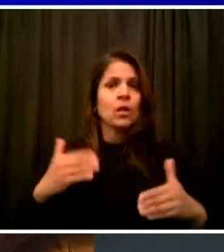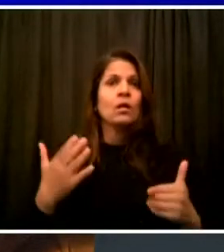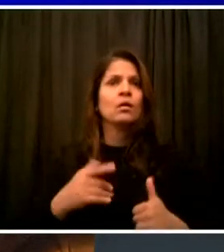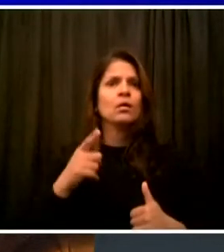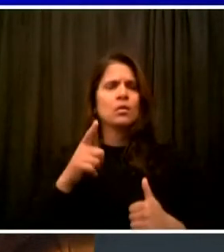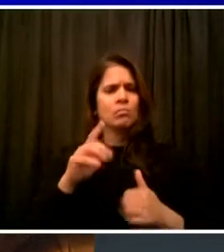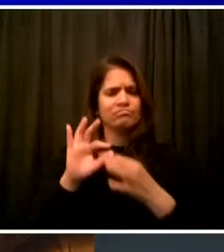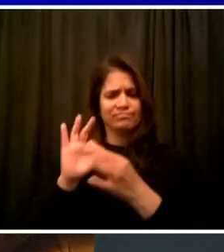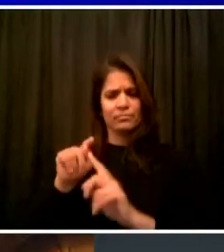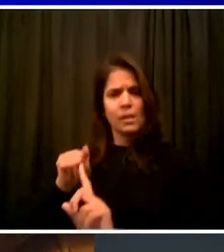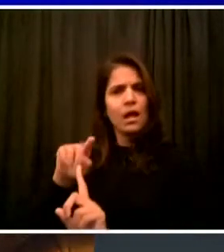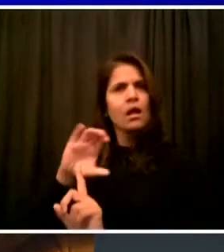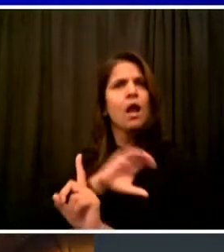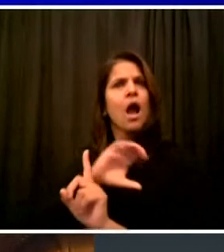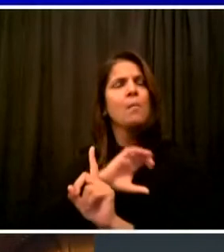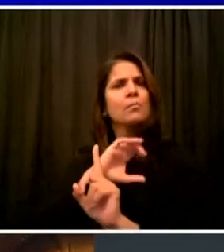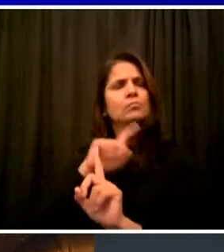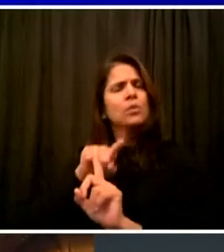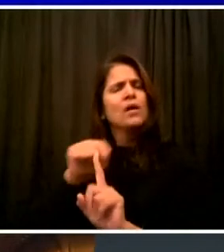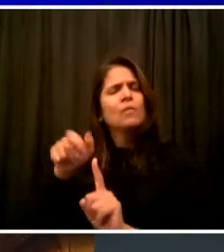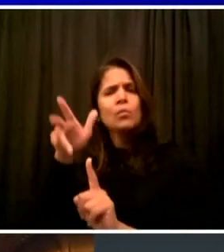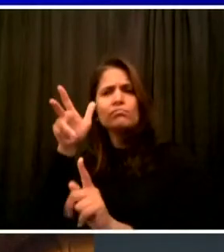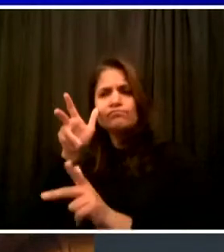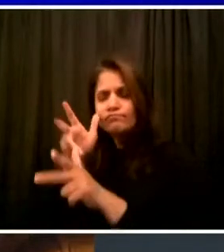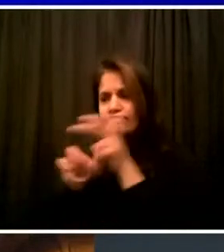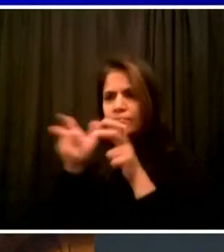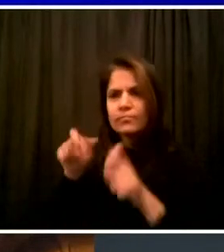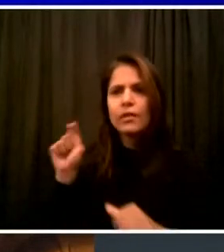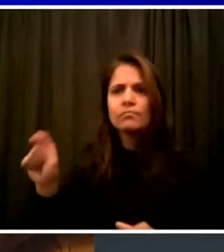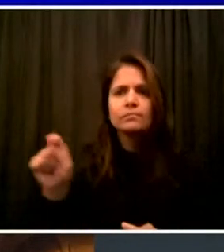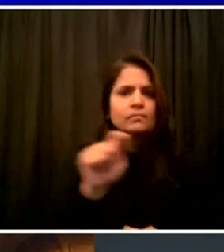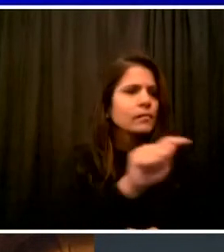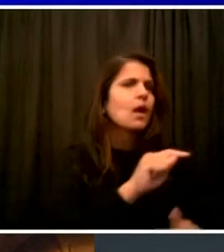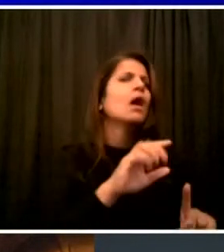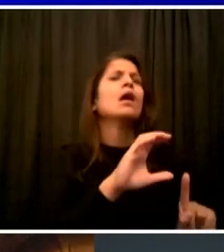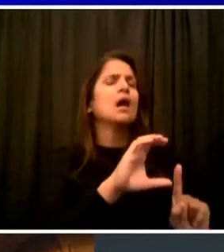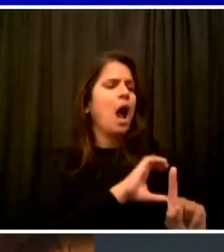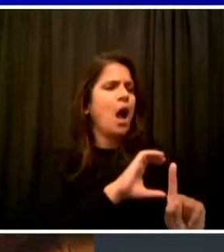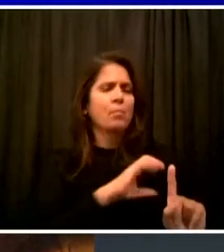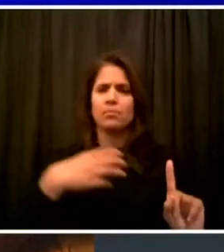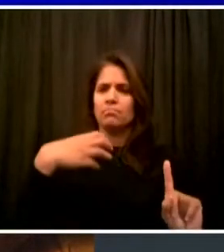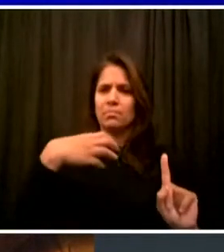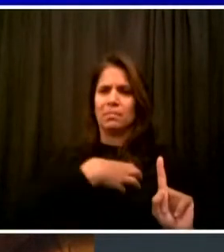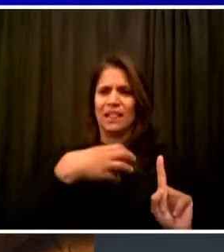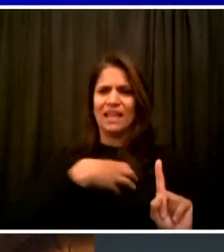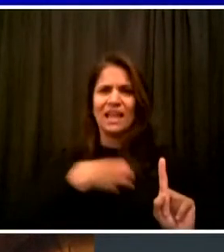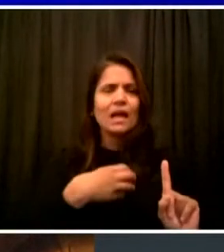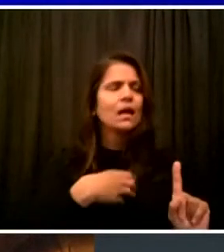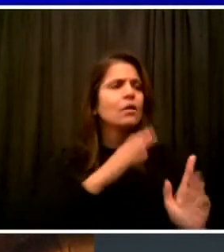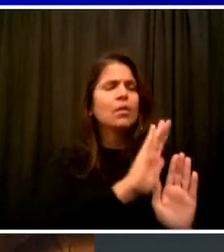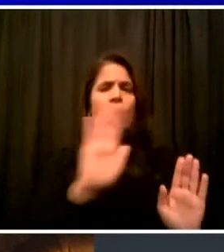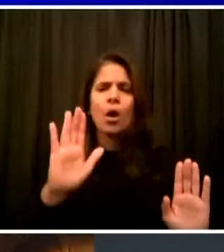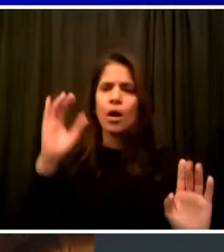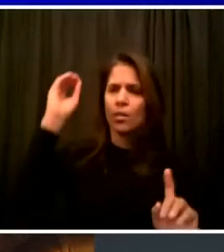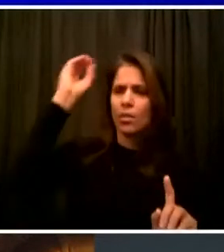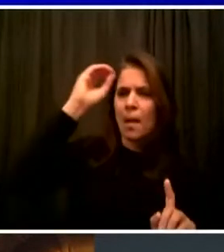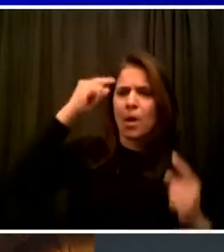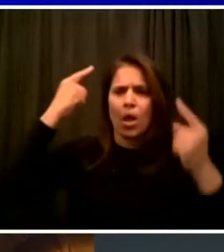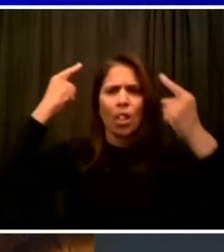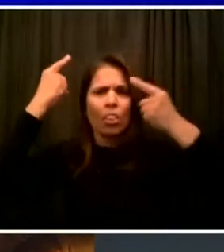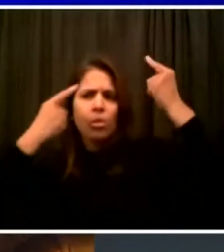raise concerns. Well, obviously, this coronavirus crisis is one part profound healthcare crisis and another